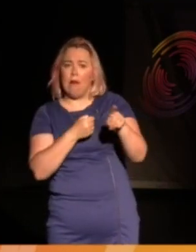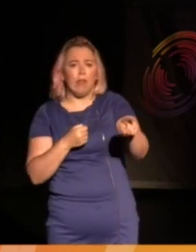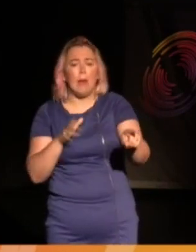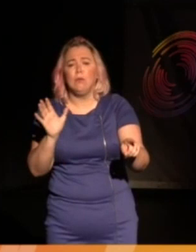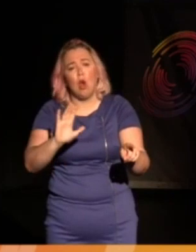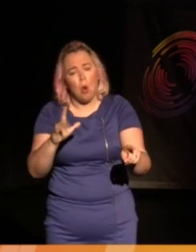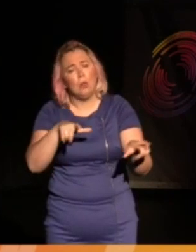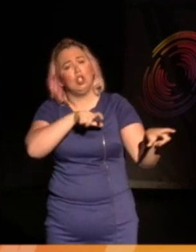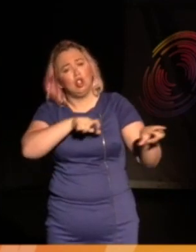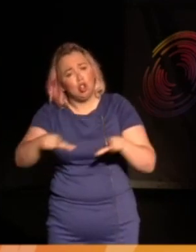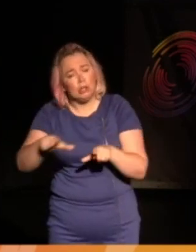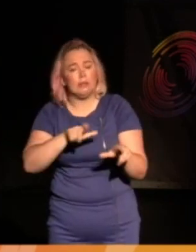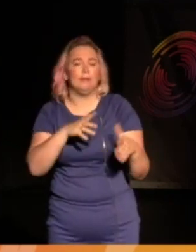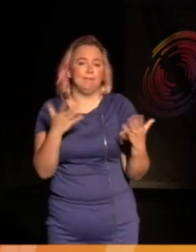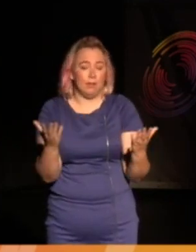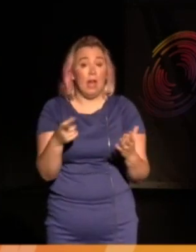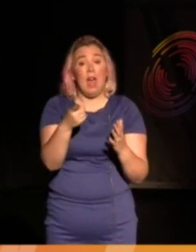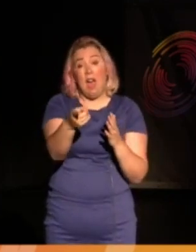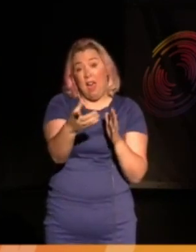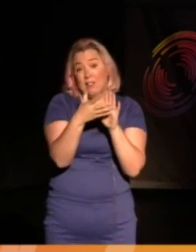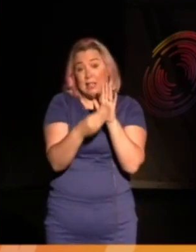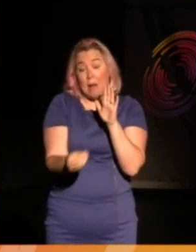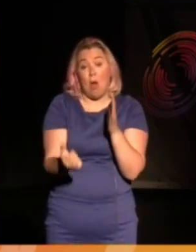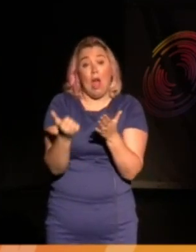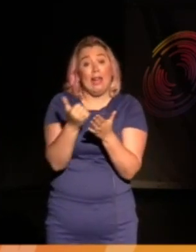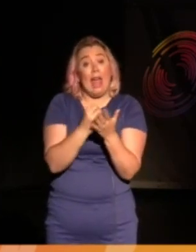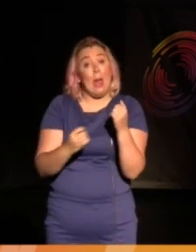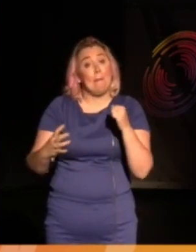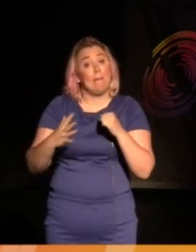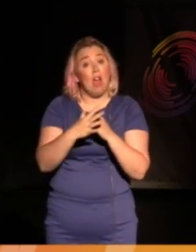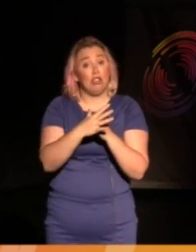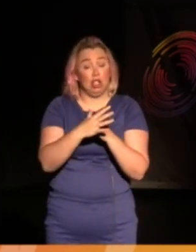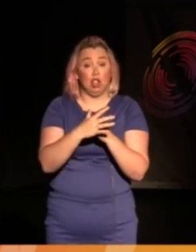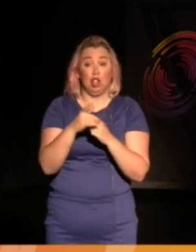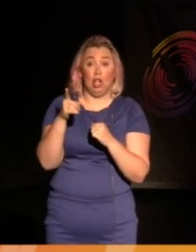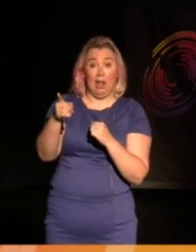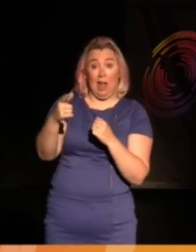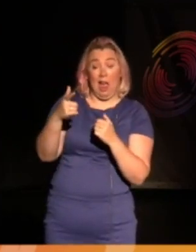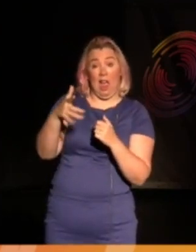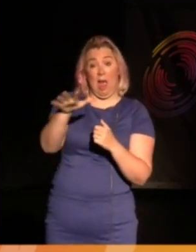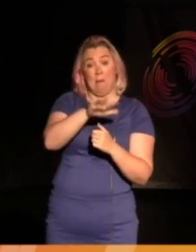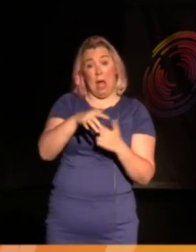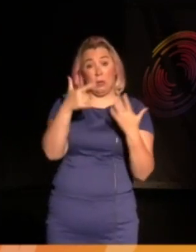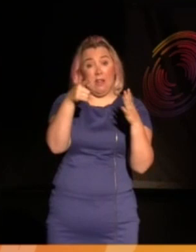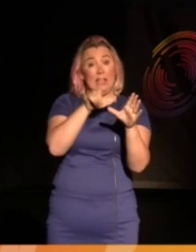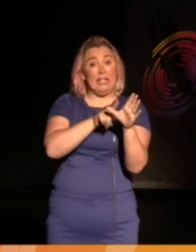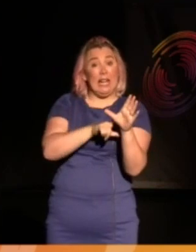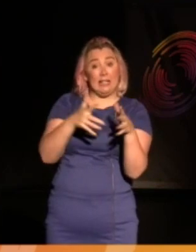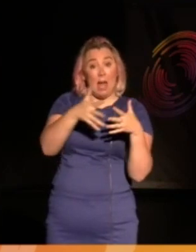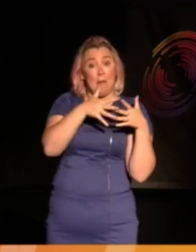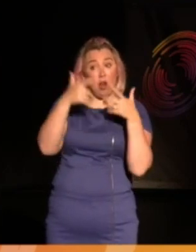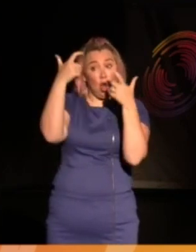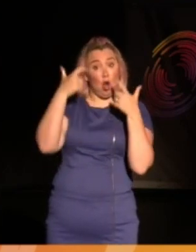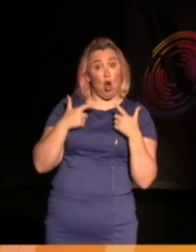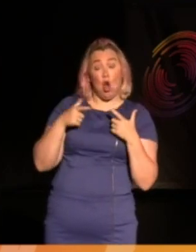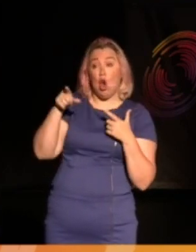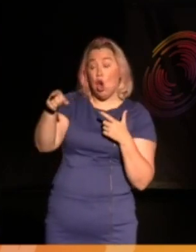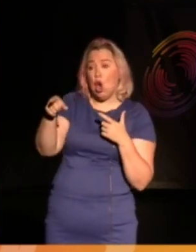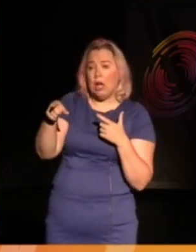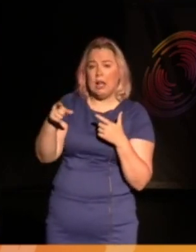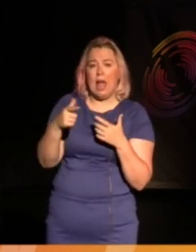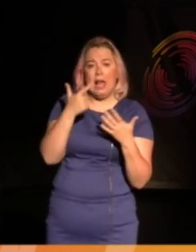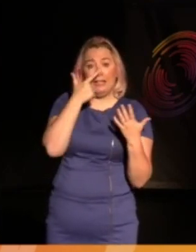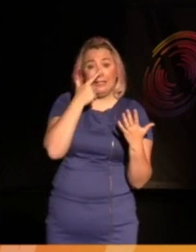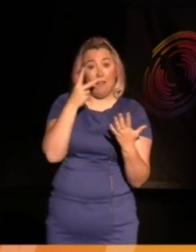An example. When gay marriage was waved through the American courts around 7 years ago, I spoke to